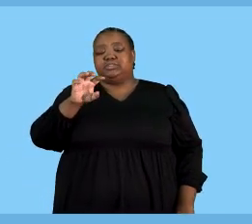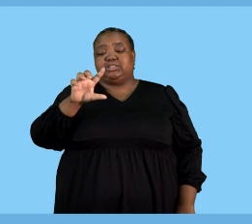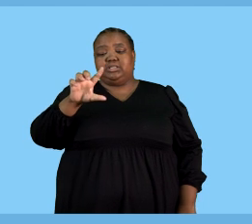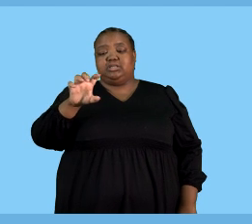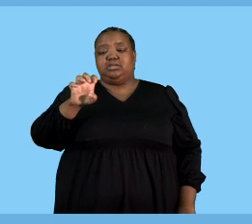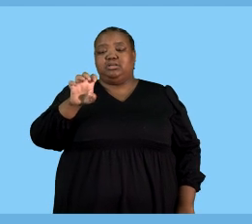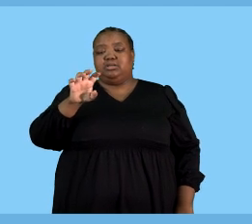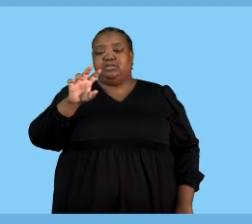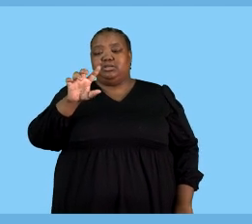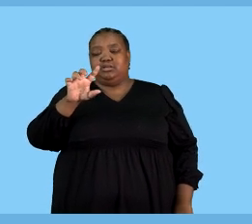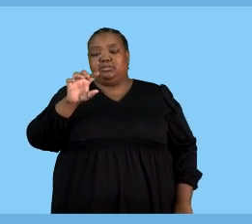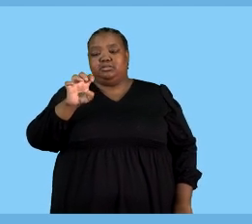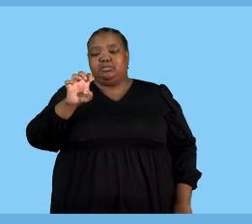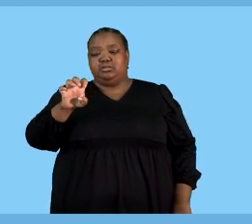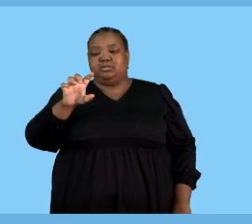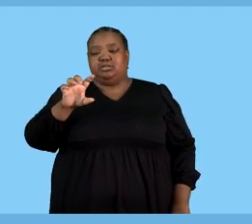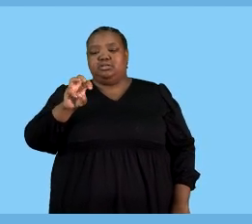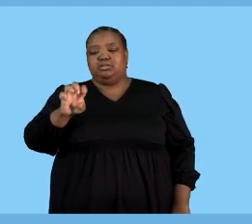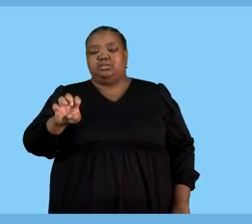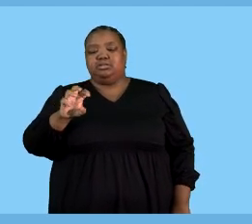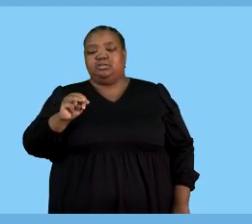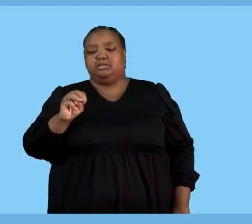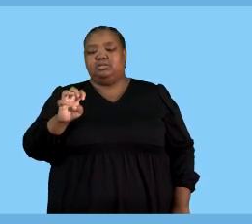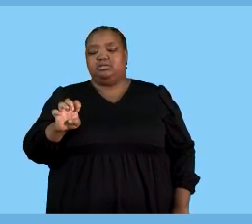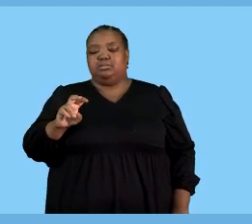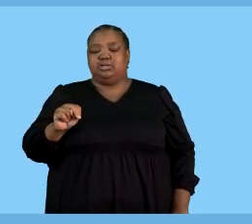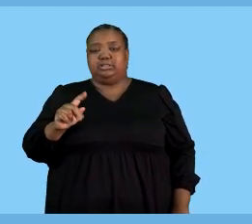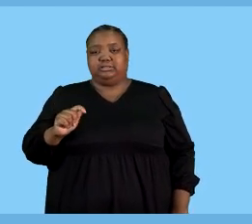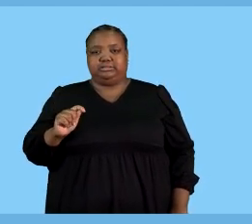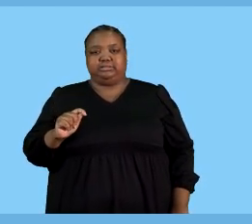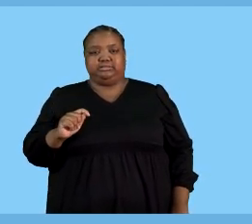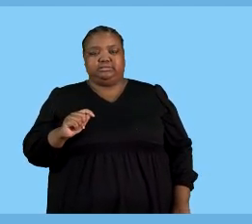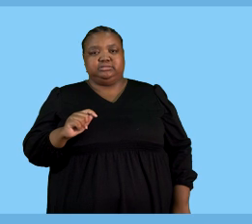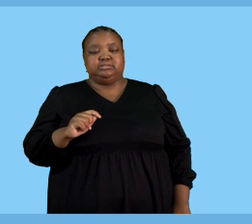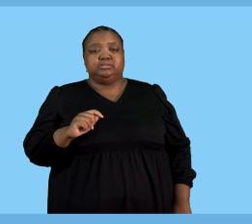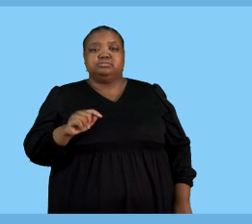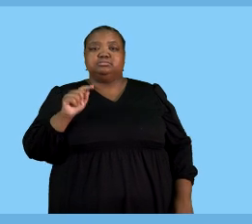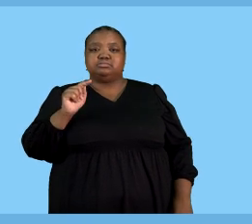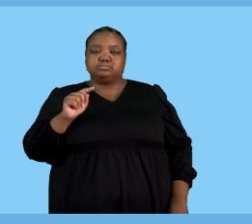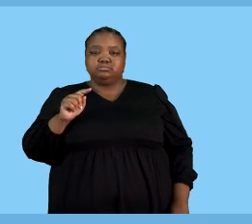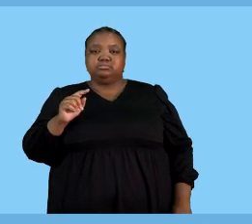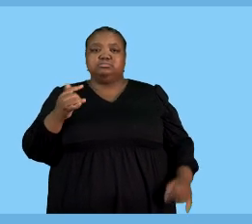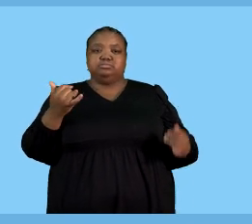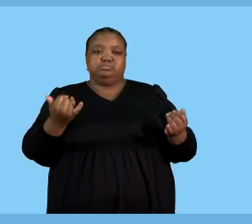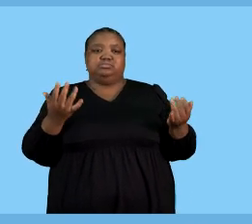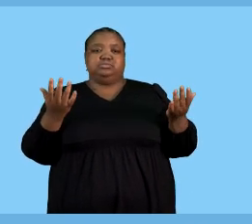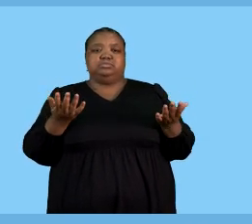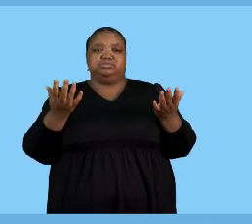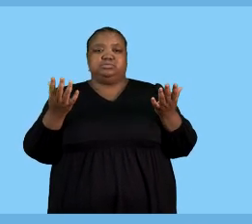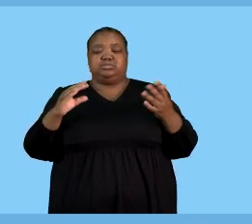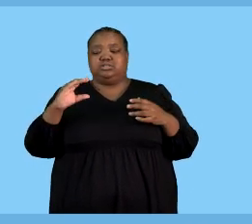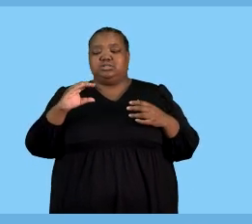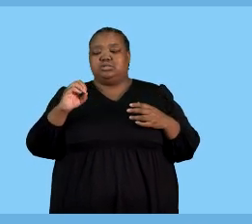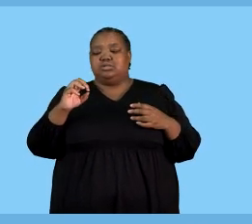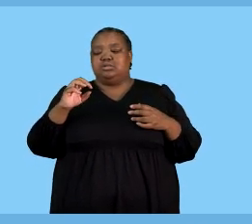an element. It's not a compound, also not a mixture. So diamond